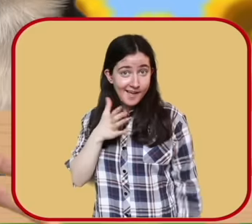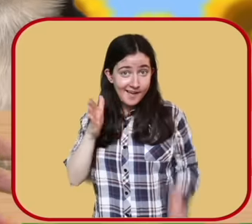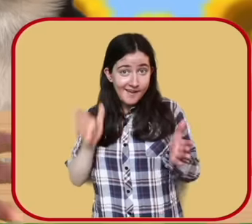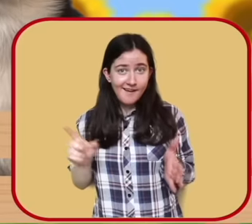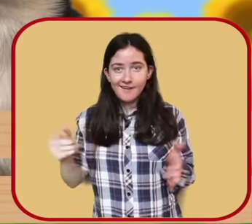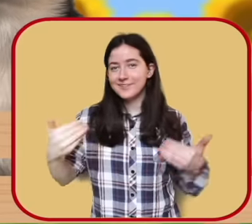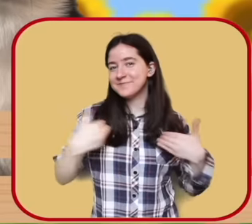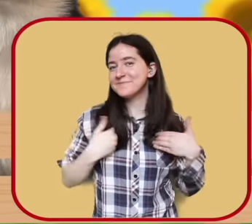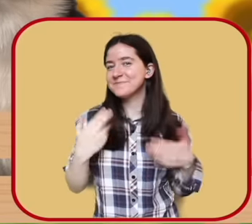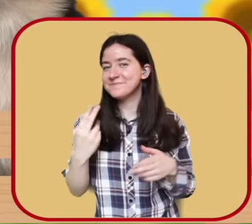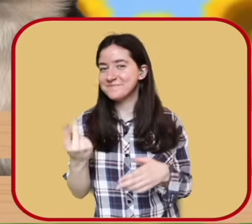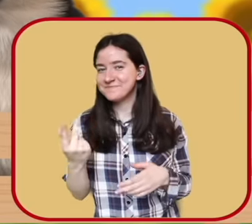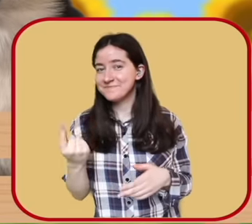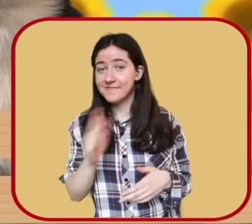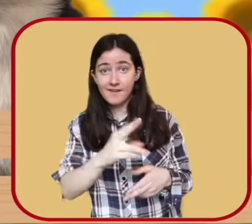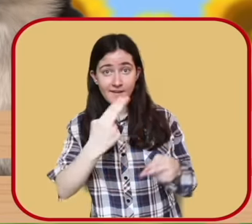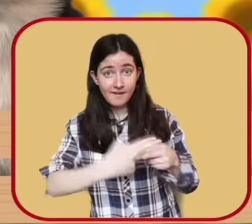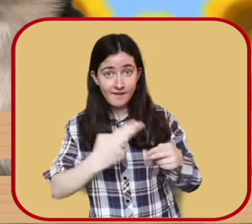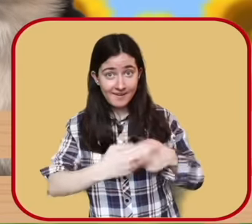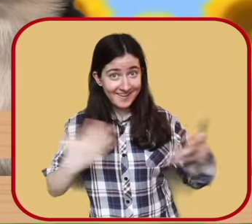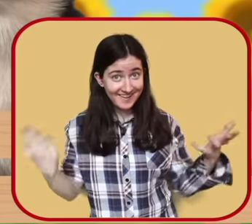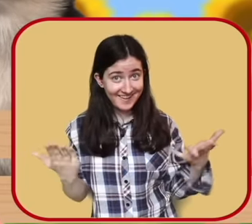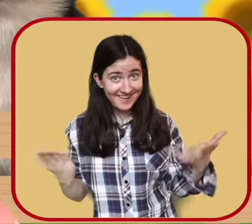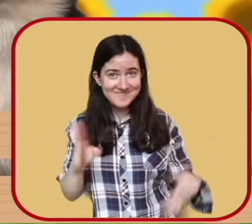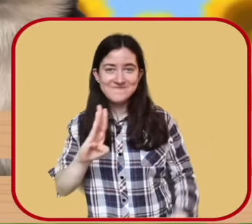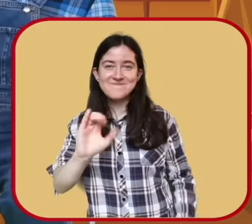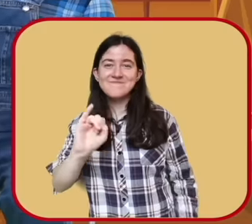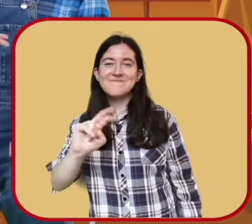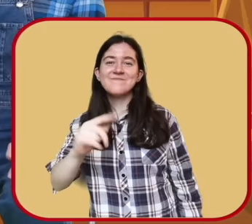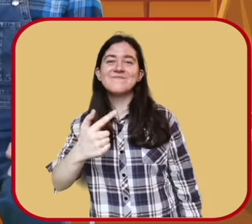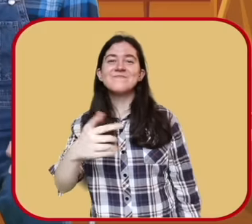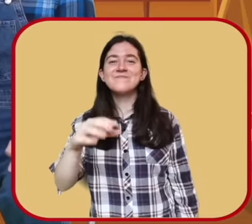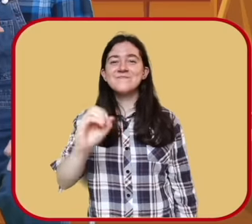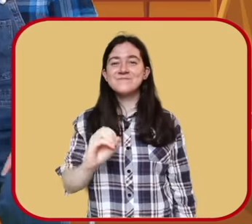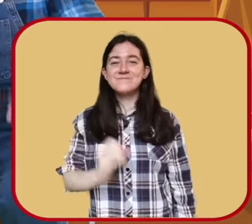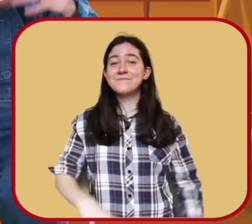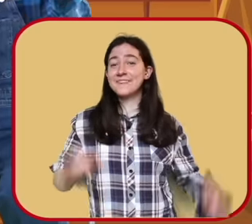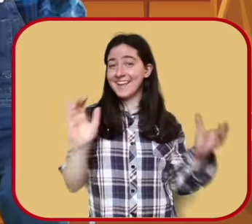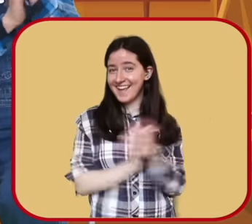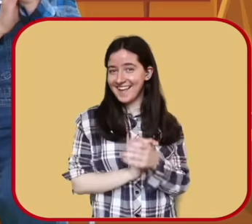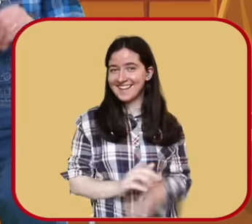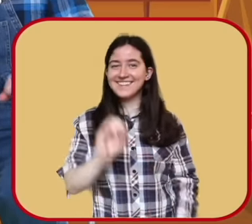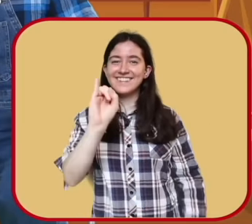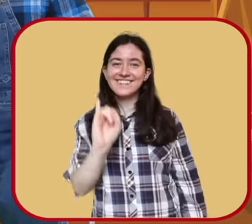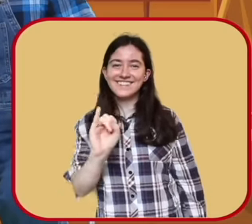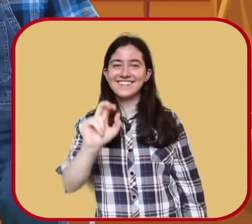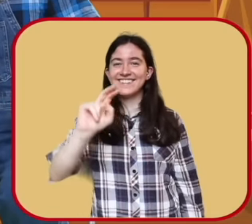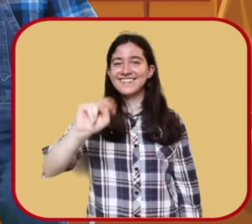there was a farmer, had a dog, and Bingo was his name. Oh,